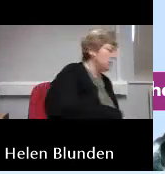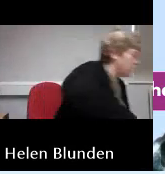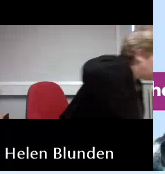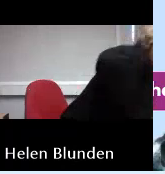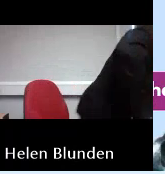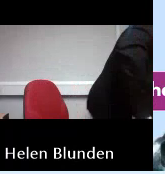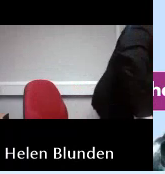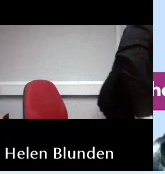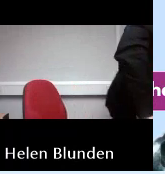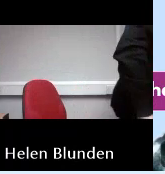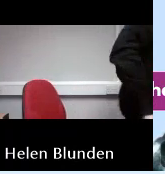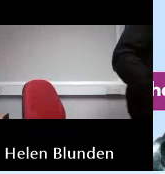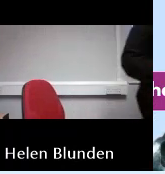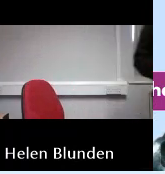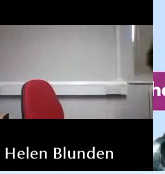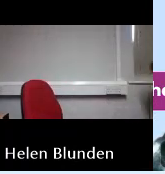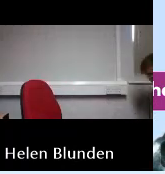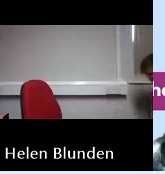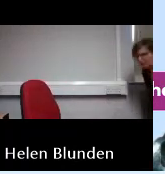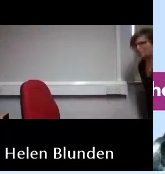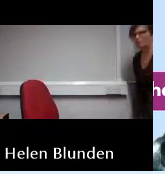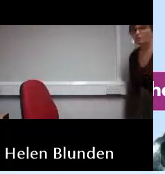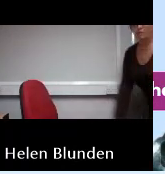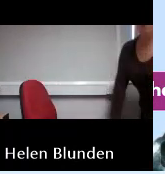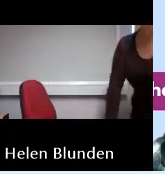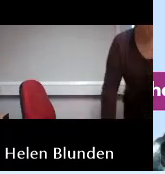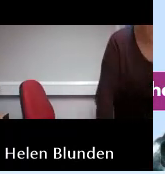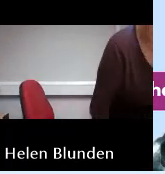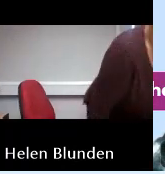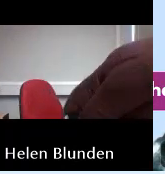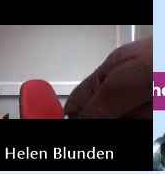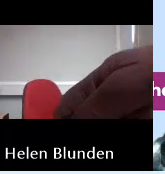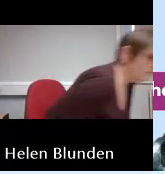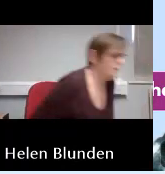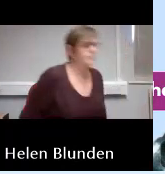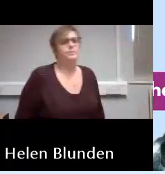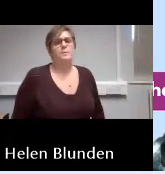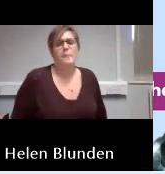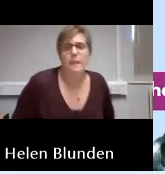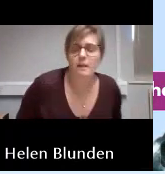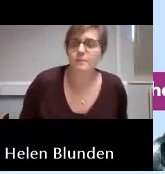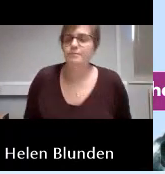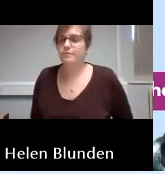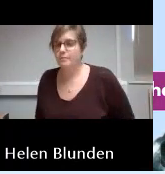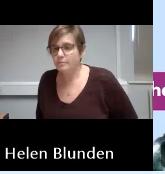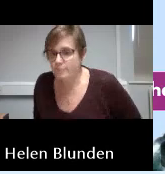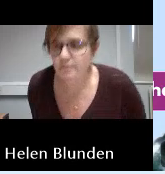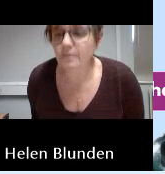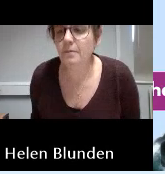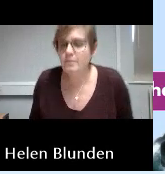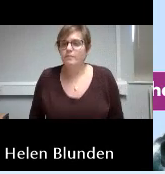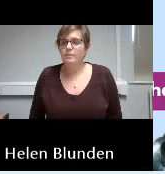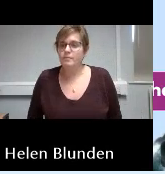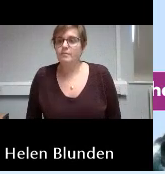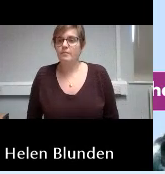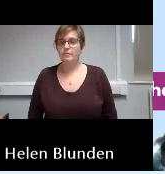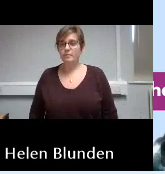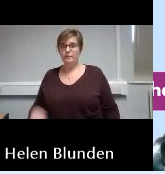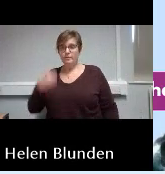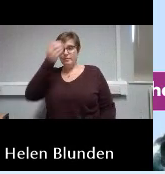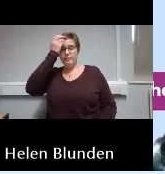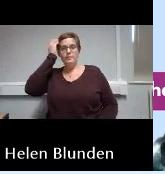here. Brilliant. Thank you very much, and thanks all for that presentation. Really useful, lots of information.